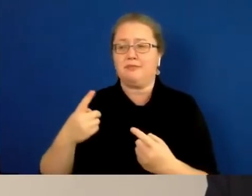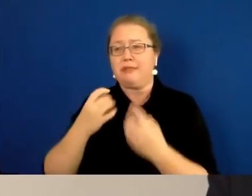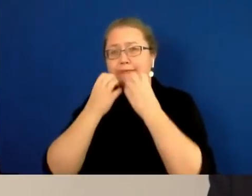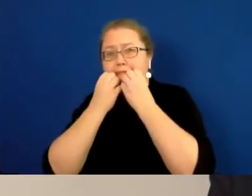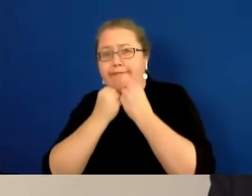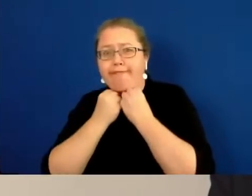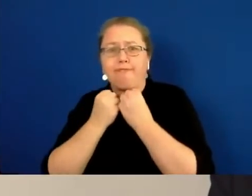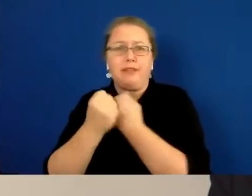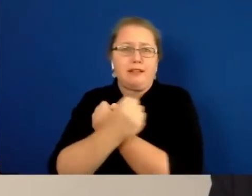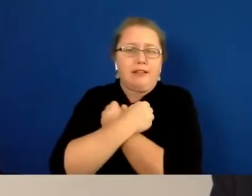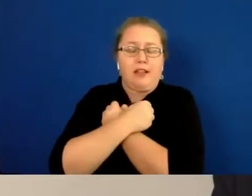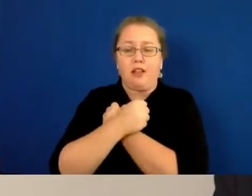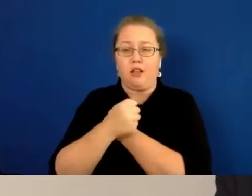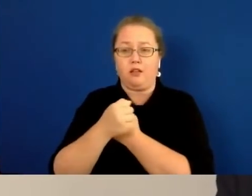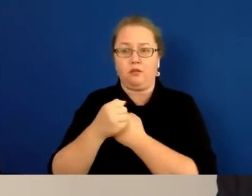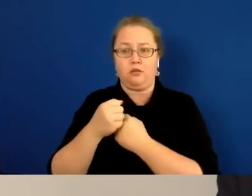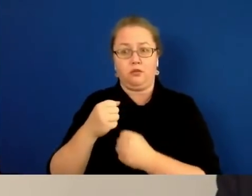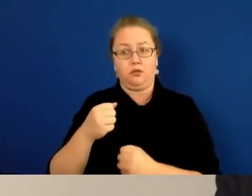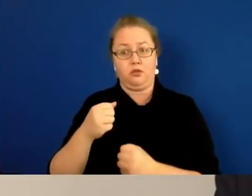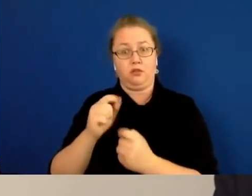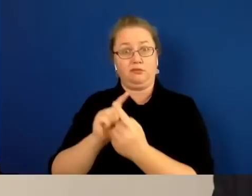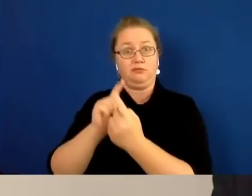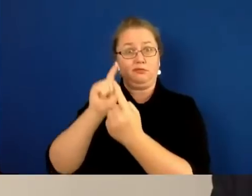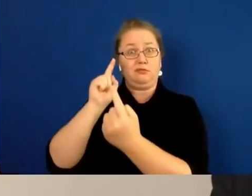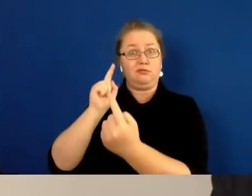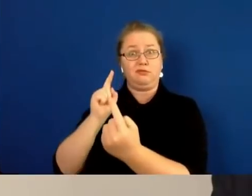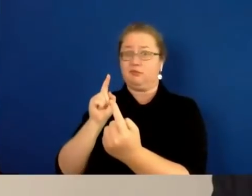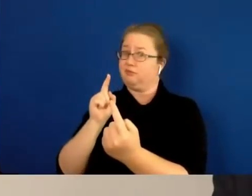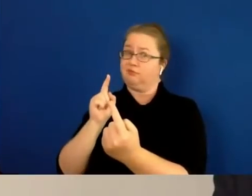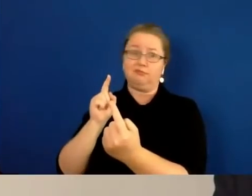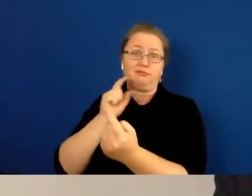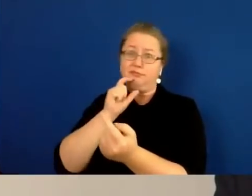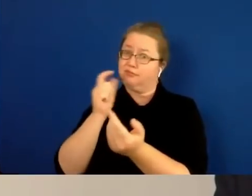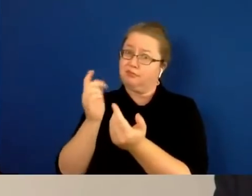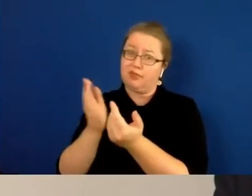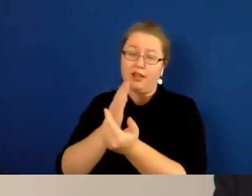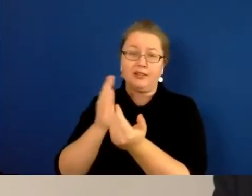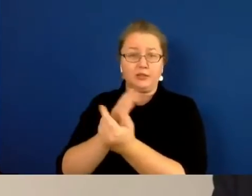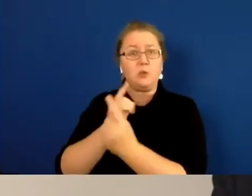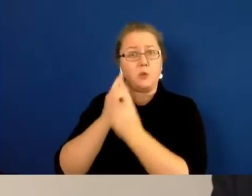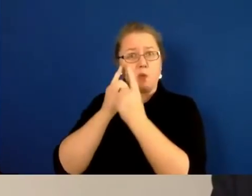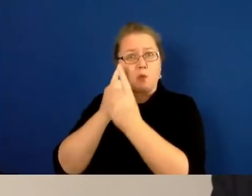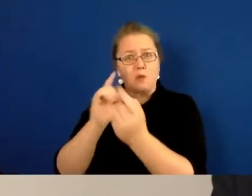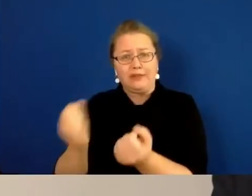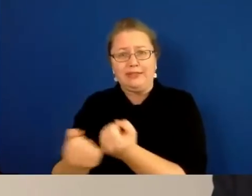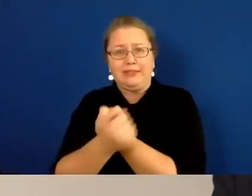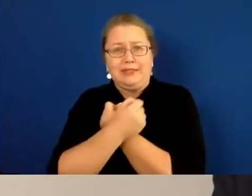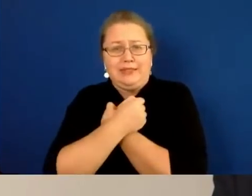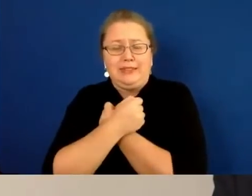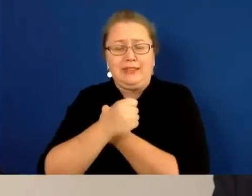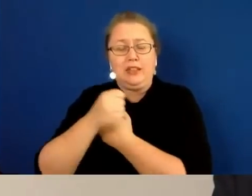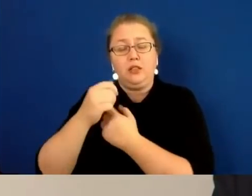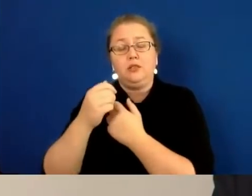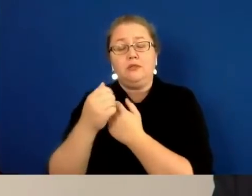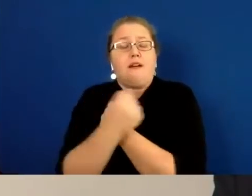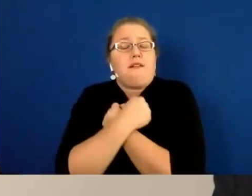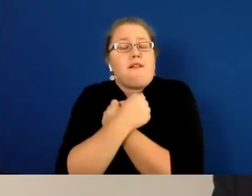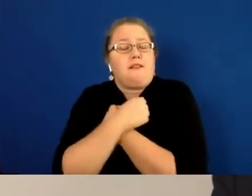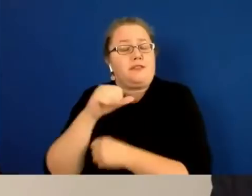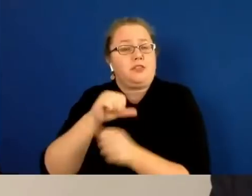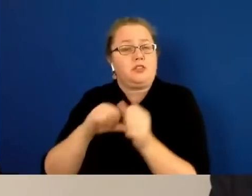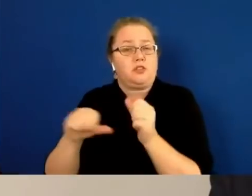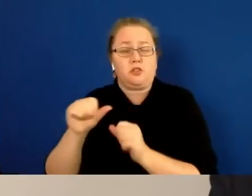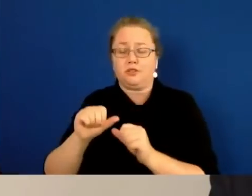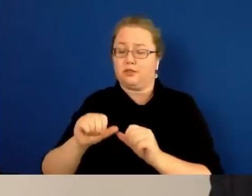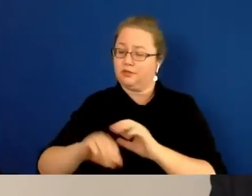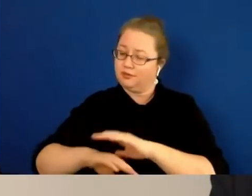is because many of the things we do at parties and celebrations, things like talking and hugging and eating and drinking